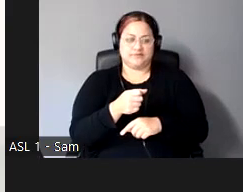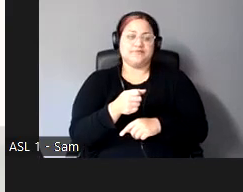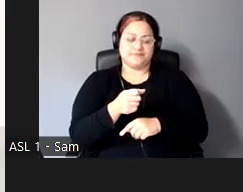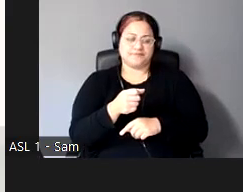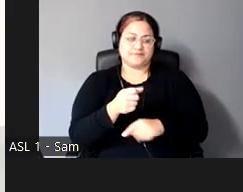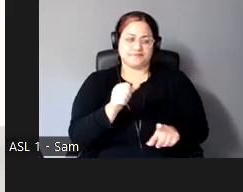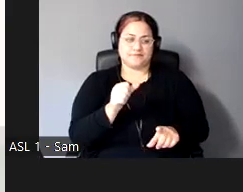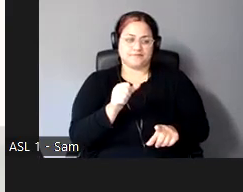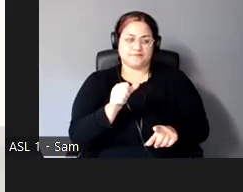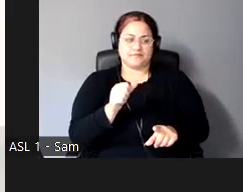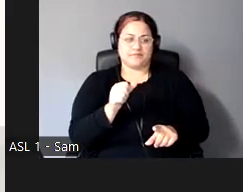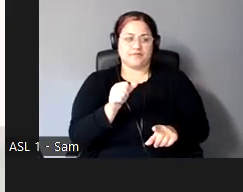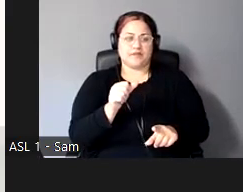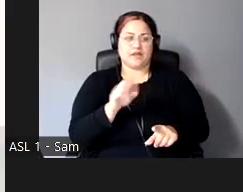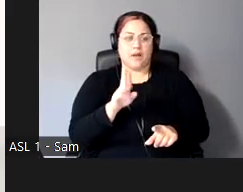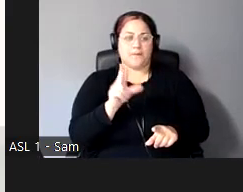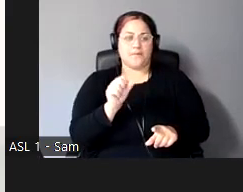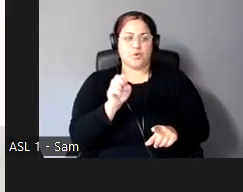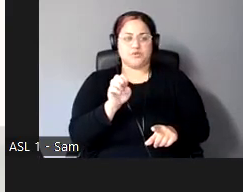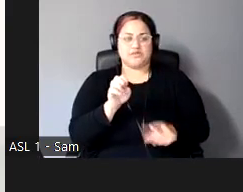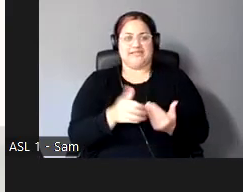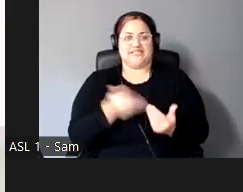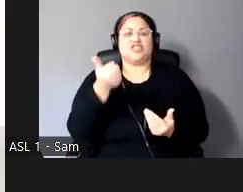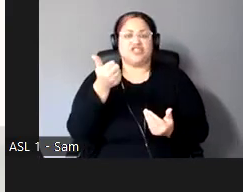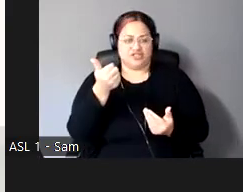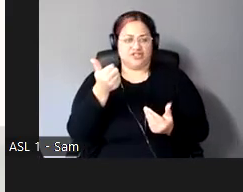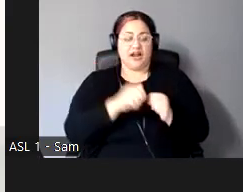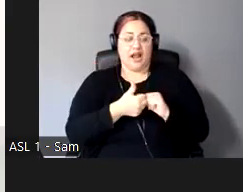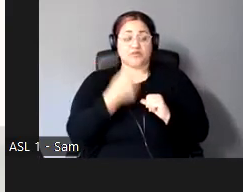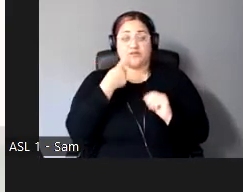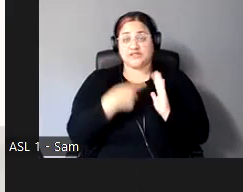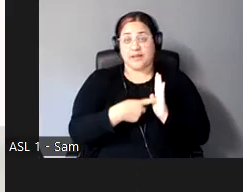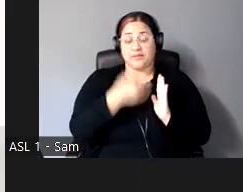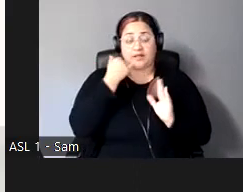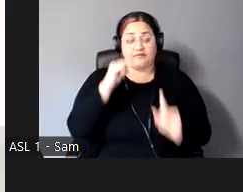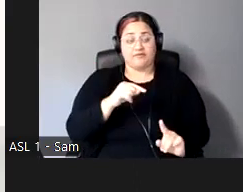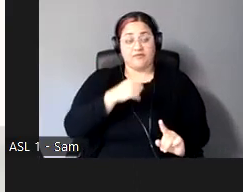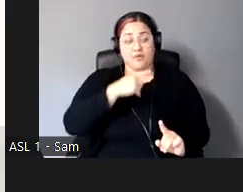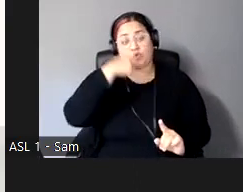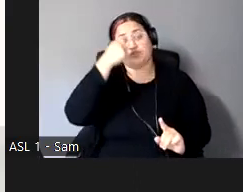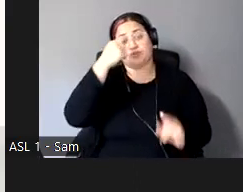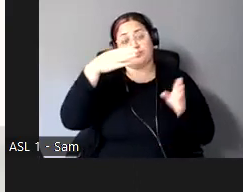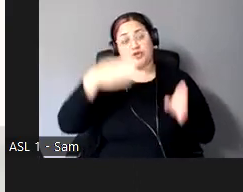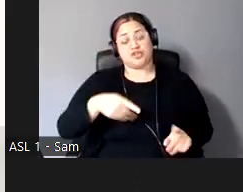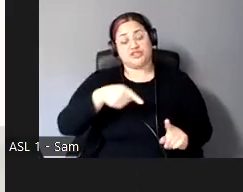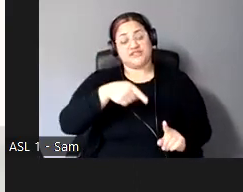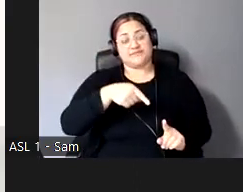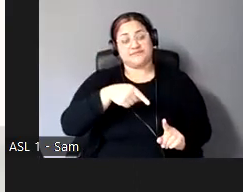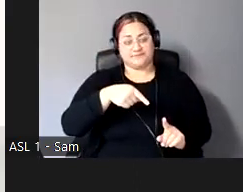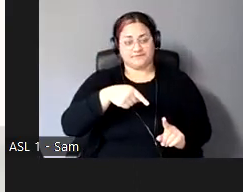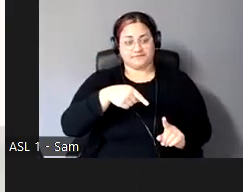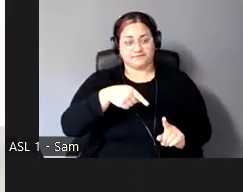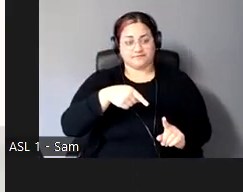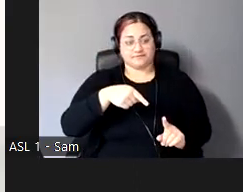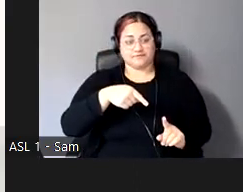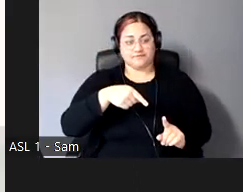there's higher financial or emotional dependence upon an older adult. So sometimes it's maybe it's an adult child who's dependent on the older